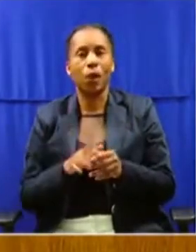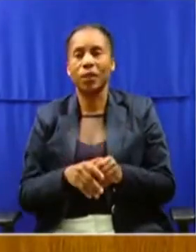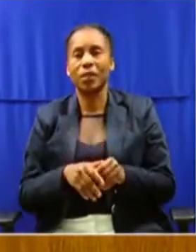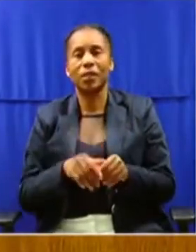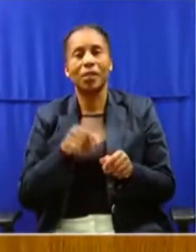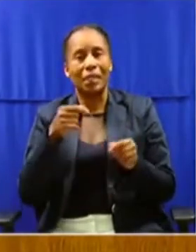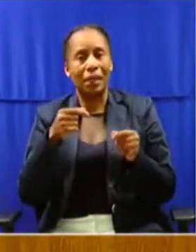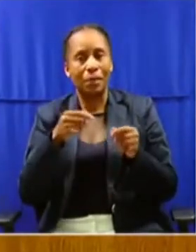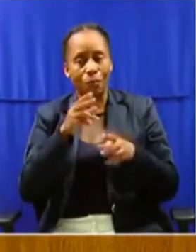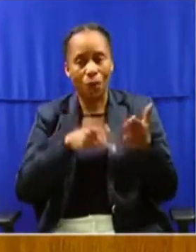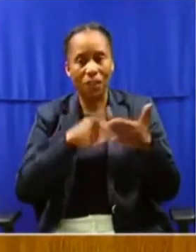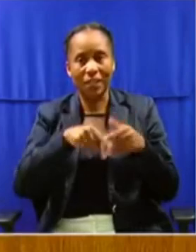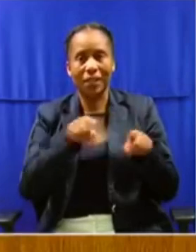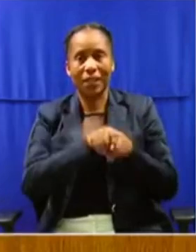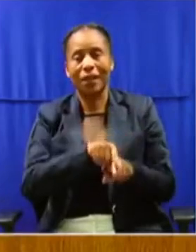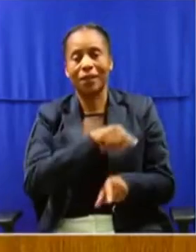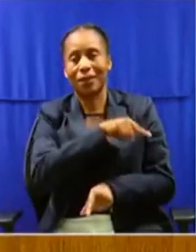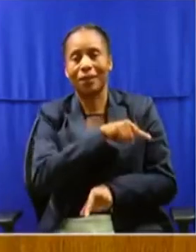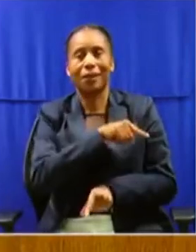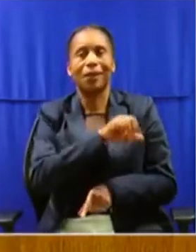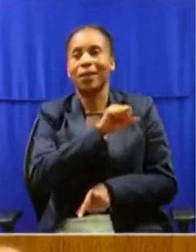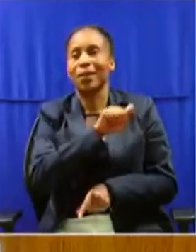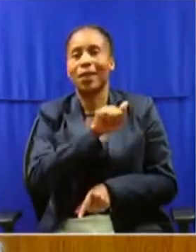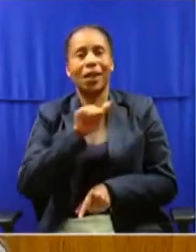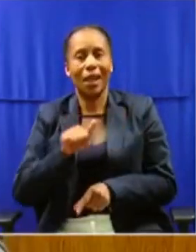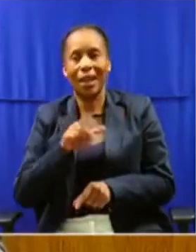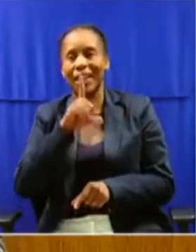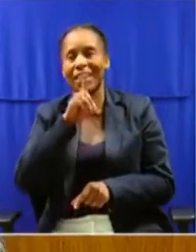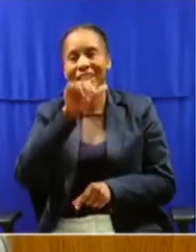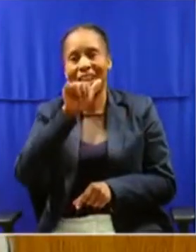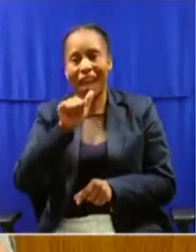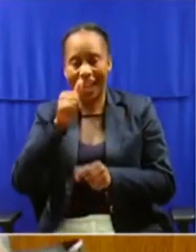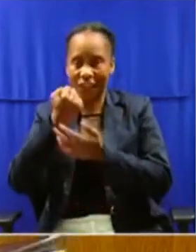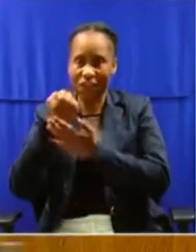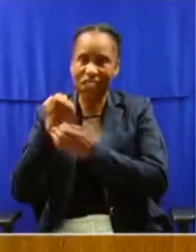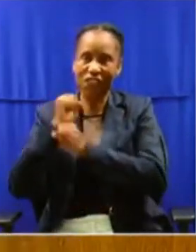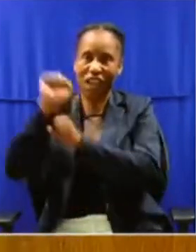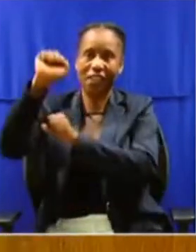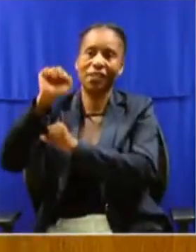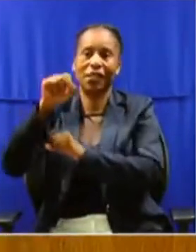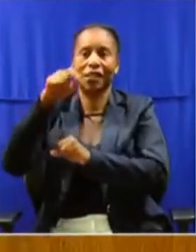DA rejects this bill with the contempt it deserves, and we will be voting against it. Thank you.